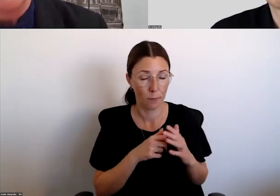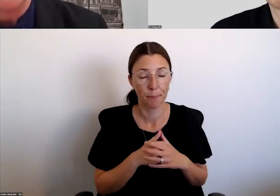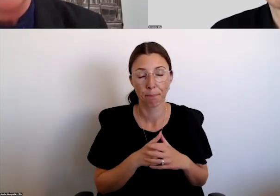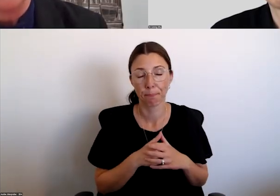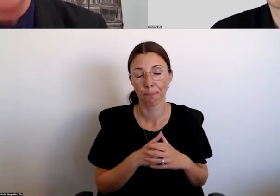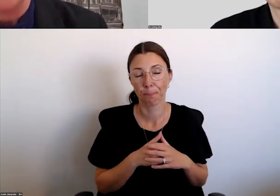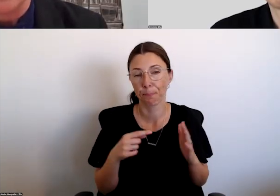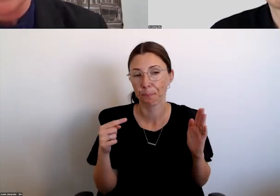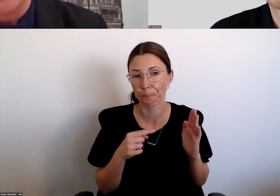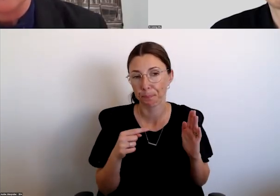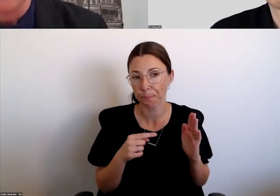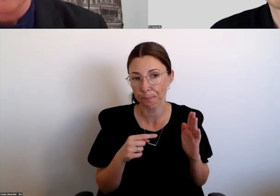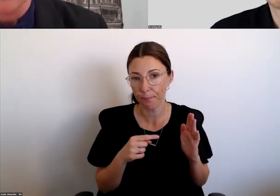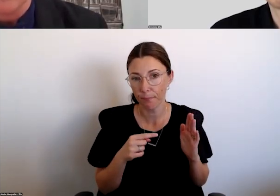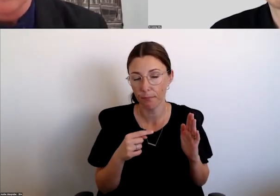to be a continual